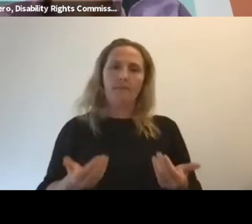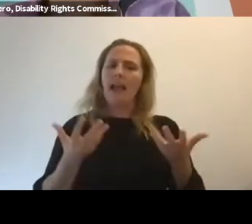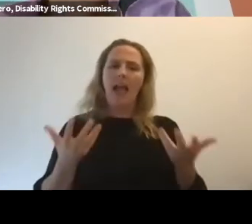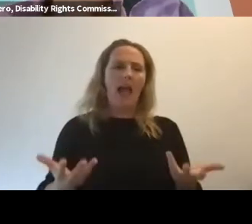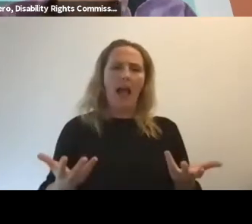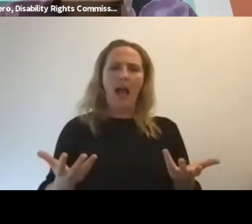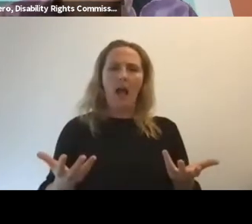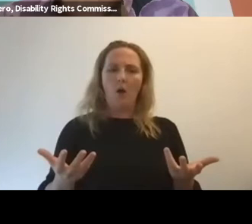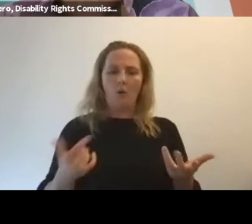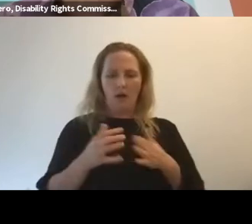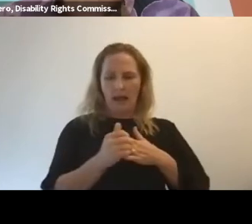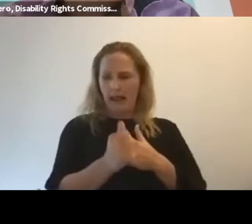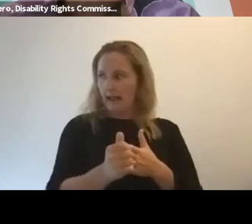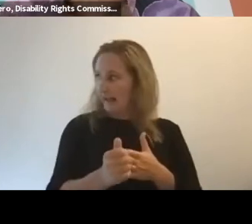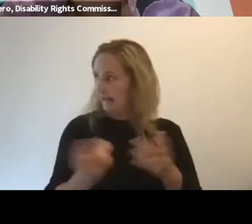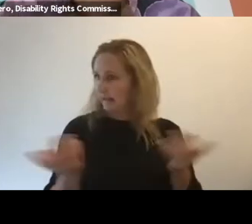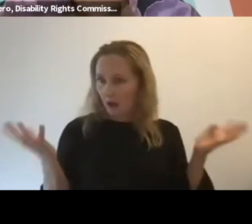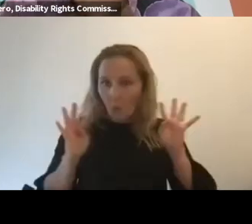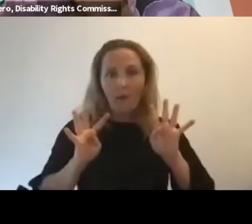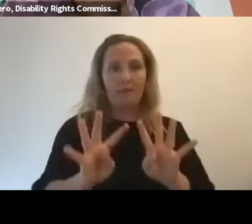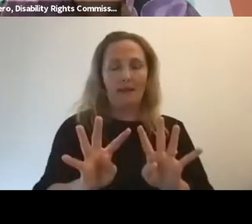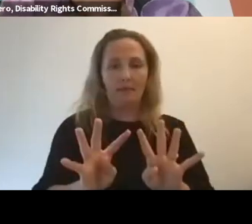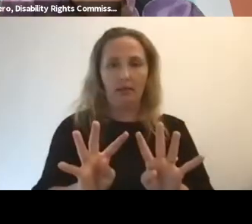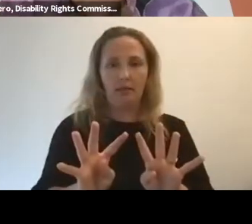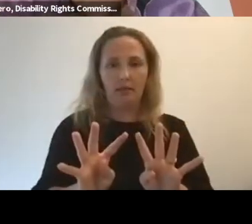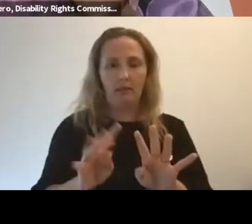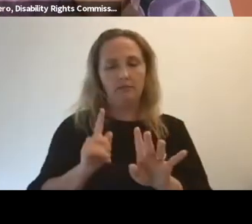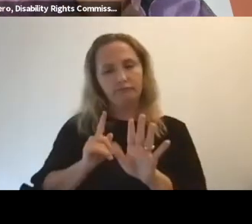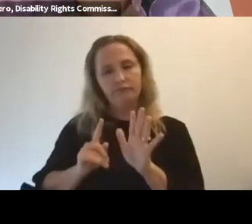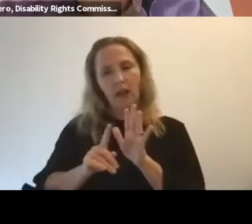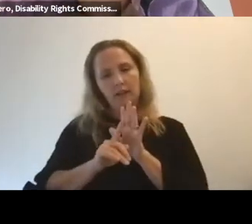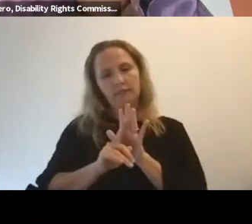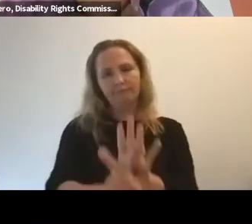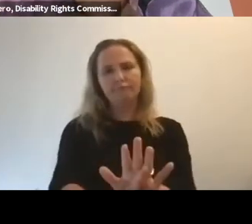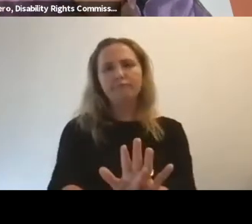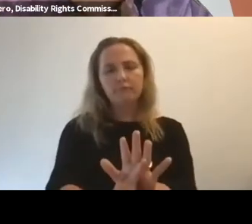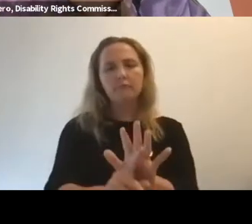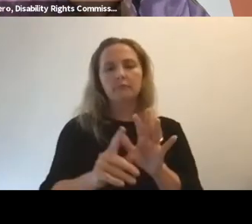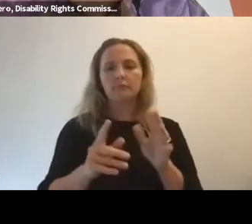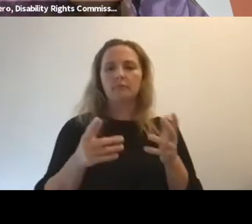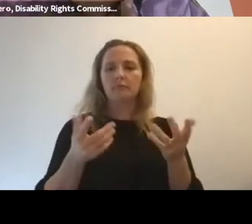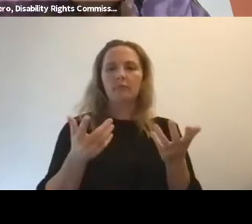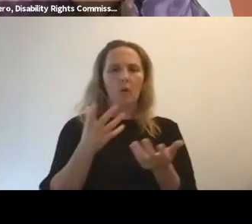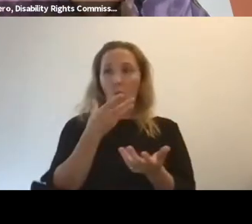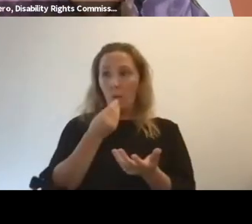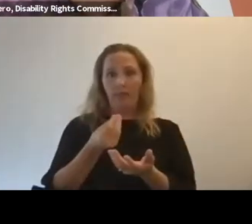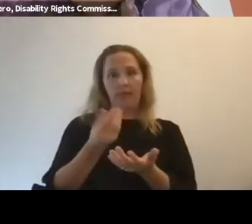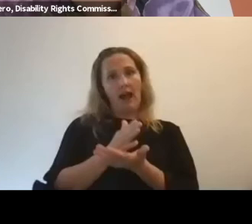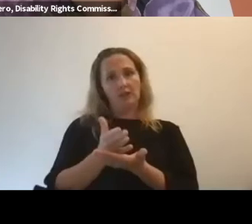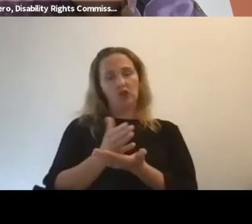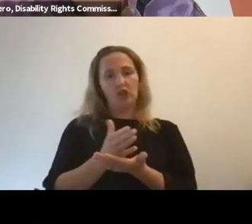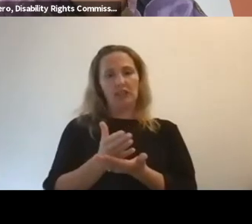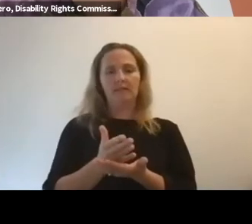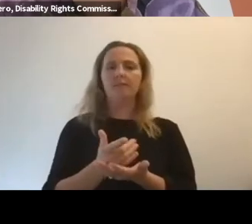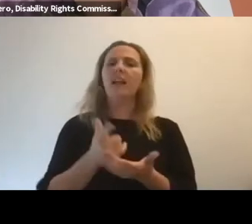people along in that environment of uncertainty? And I think that's certainly been a change in my own leadership reflection over